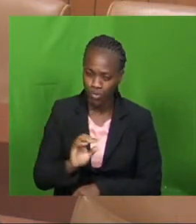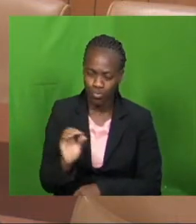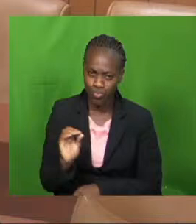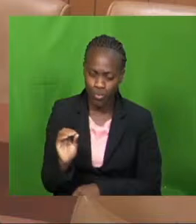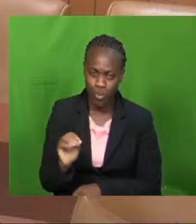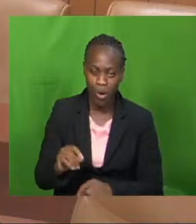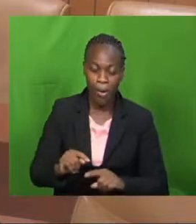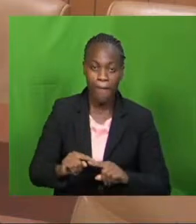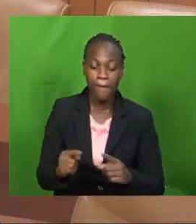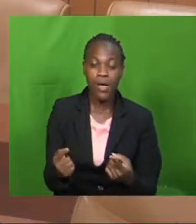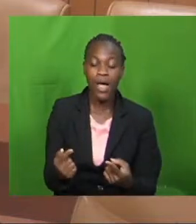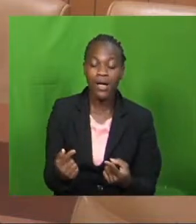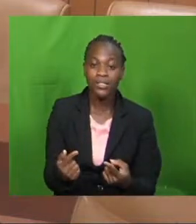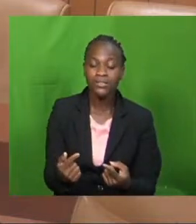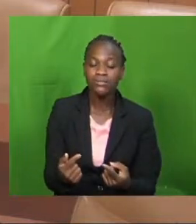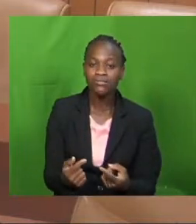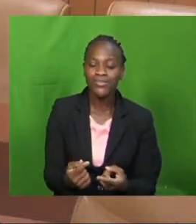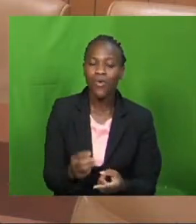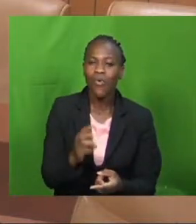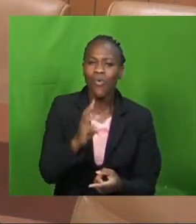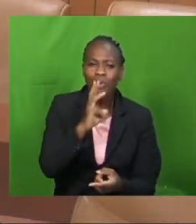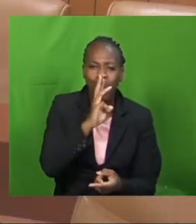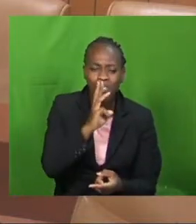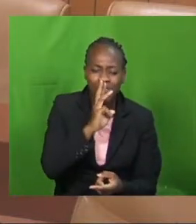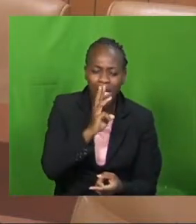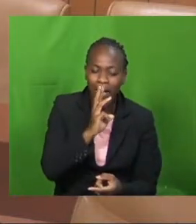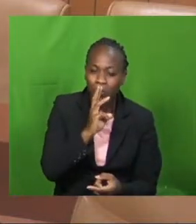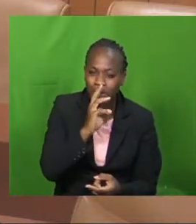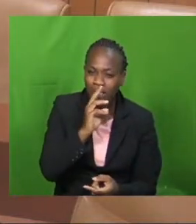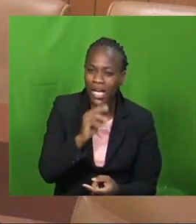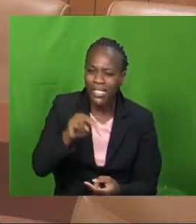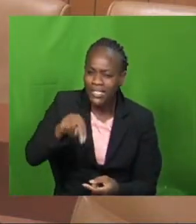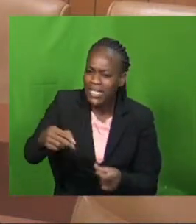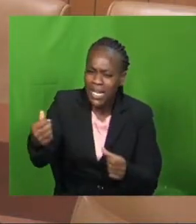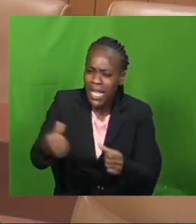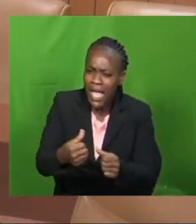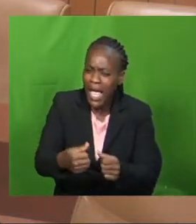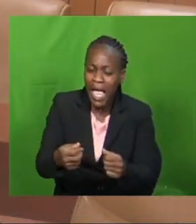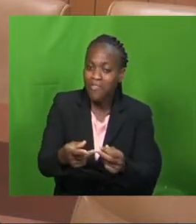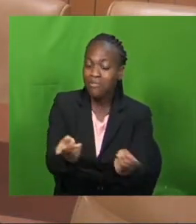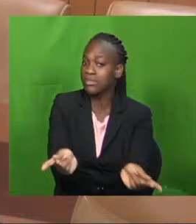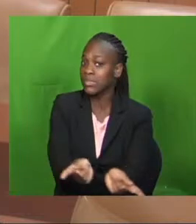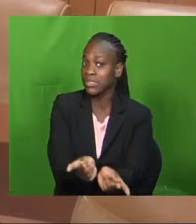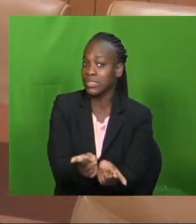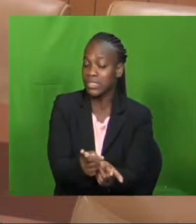water is actually needed in Ghana, so many places, even in Accra. We are rationing water.